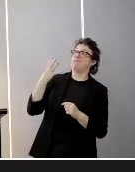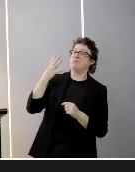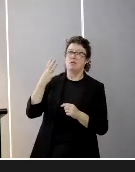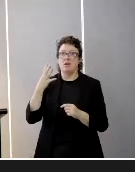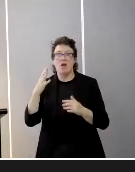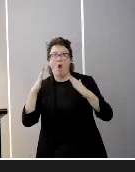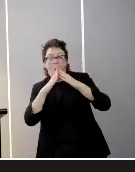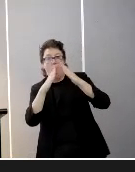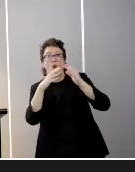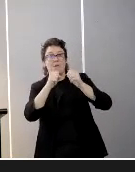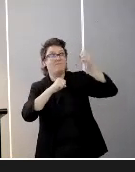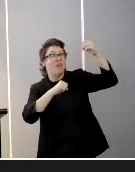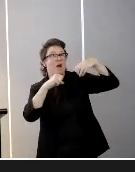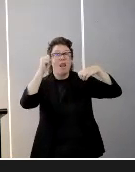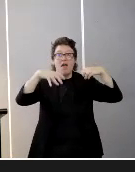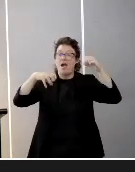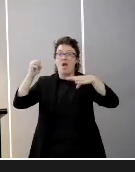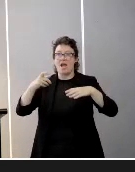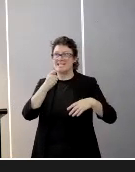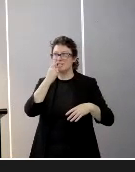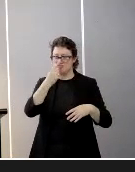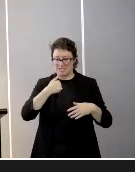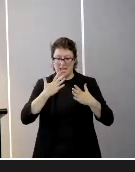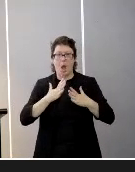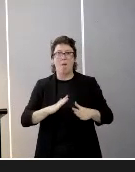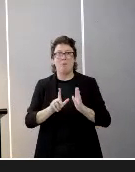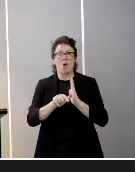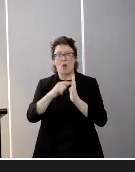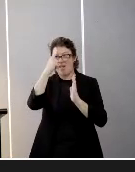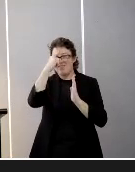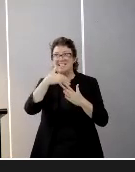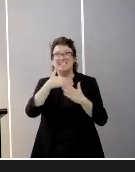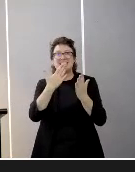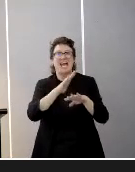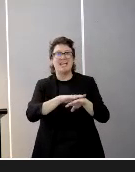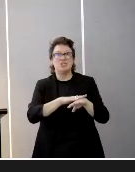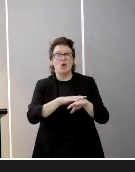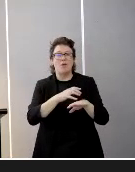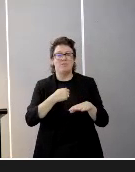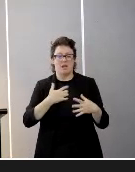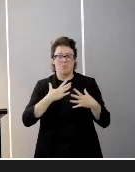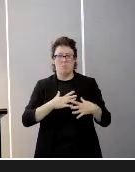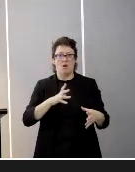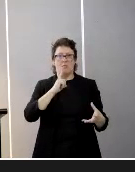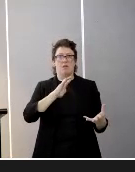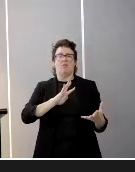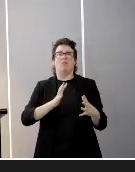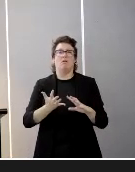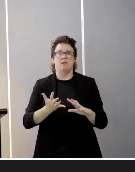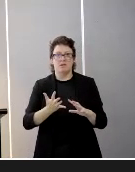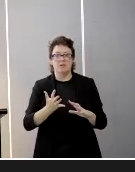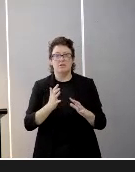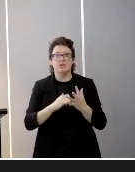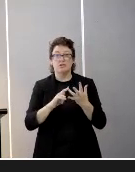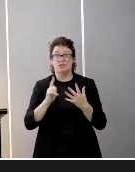and this tricks our body clock into thinking that it's daytime, and then we kind of get mistimed. So a